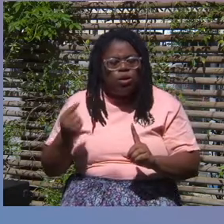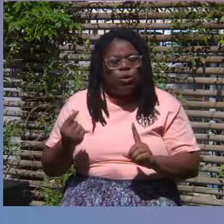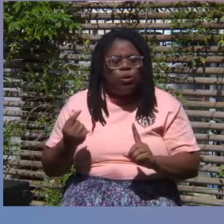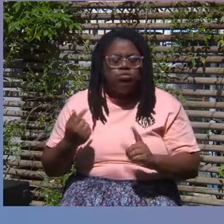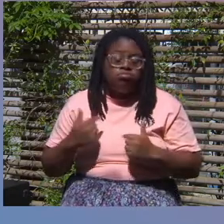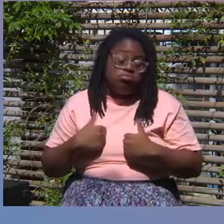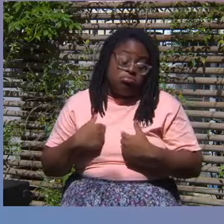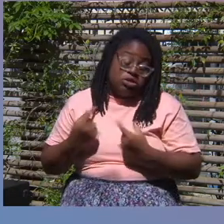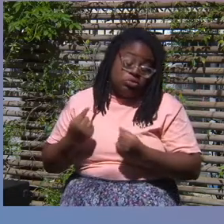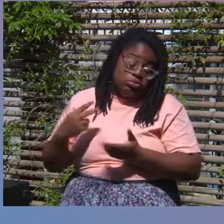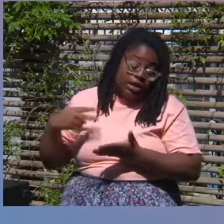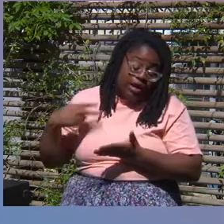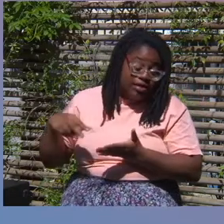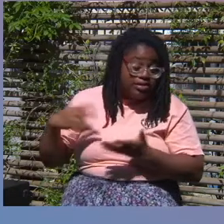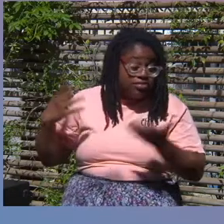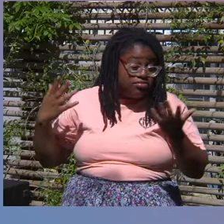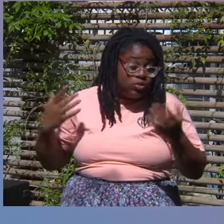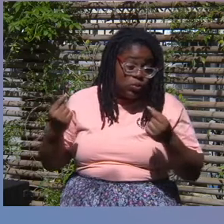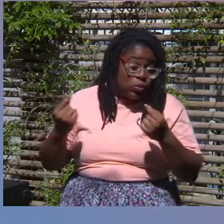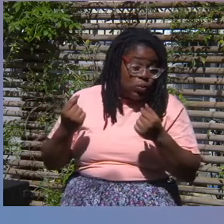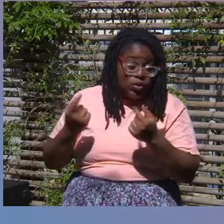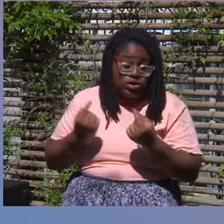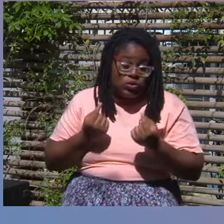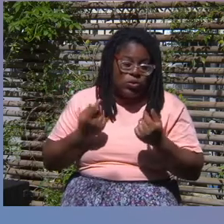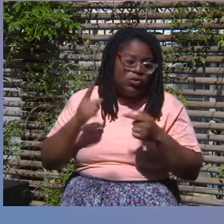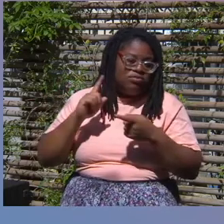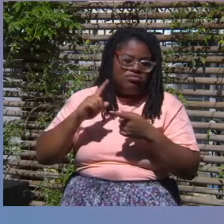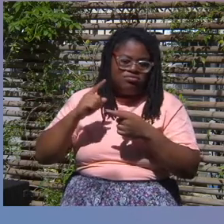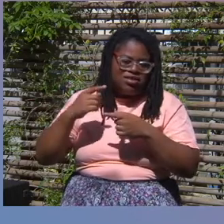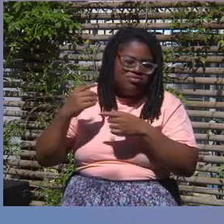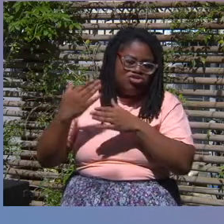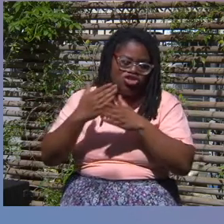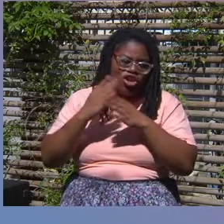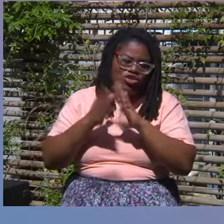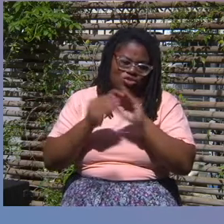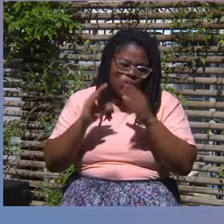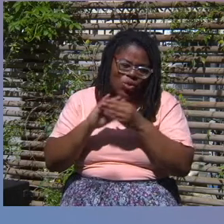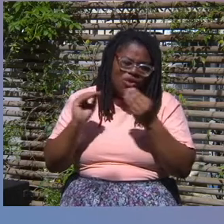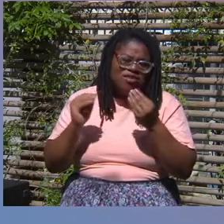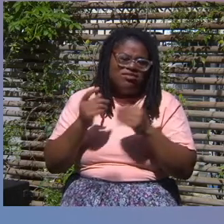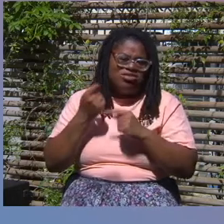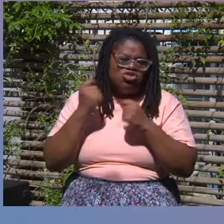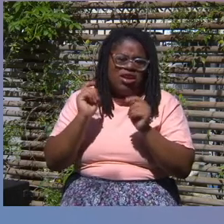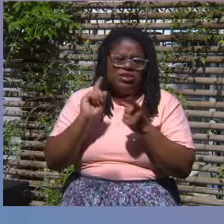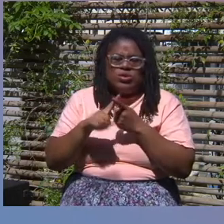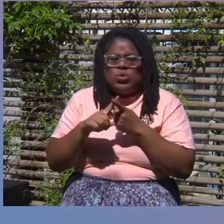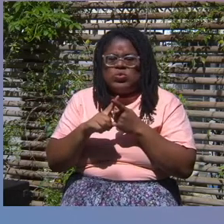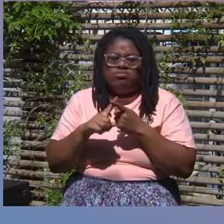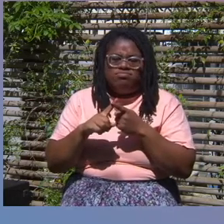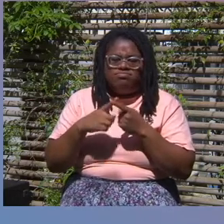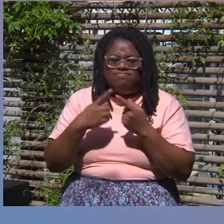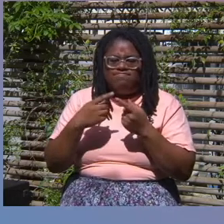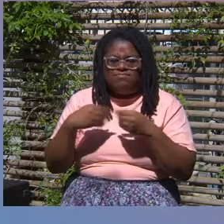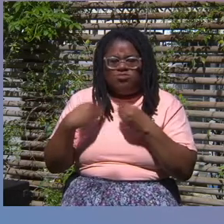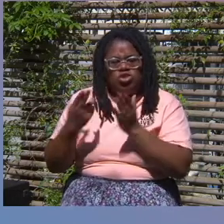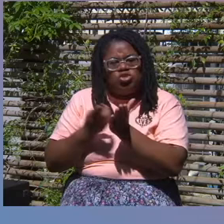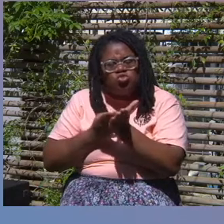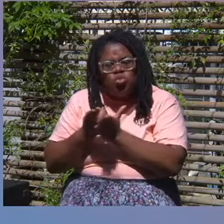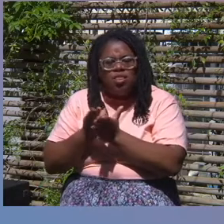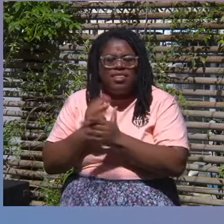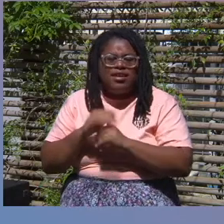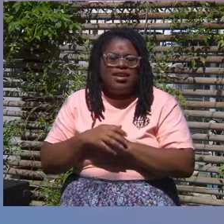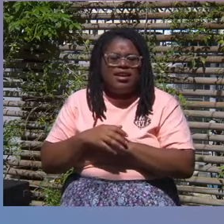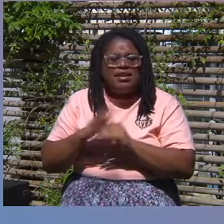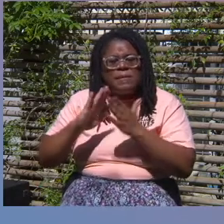Well, all I can do is dance and do what I do and tell good stories and try to bring truth